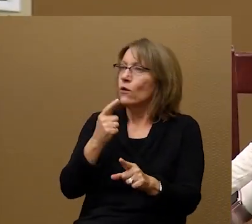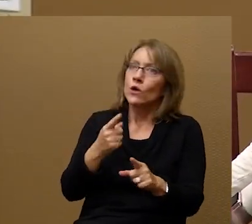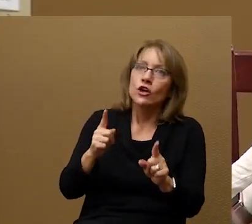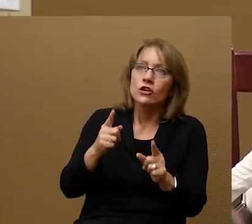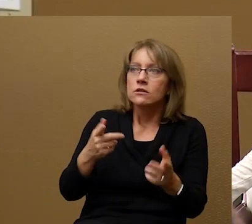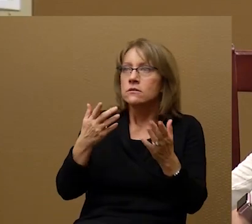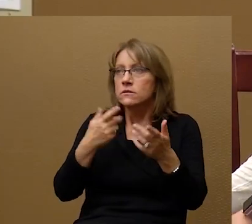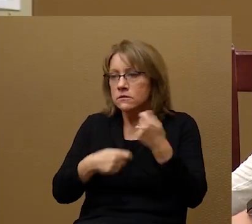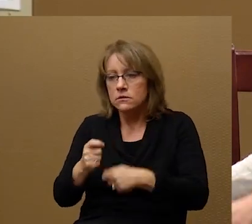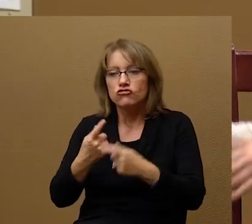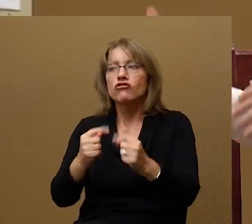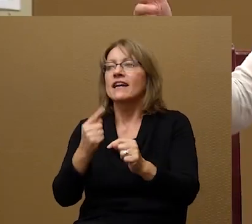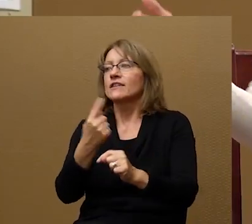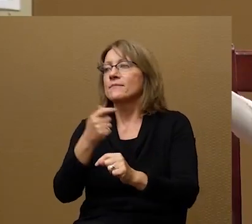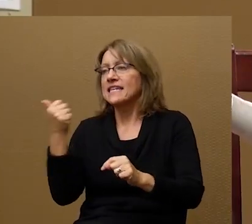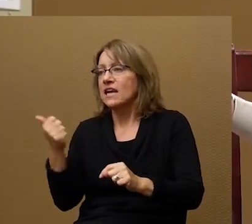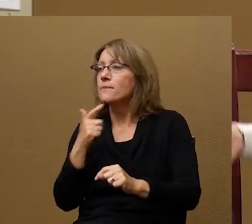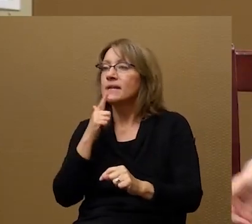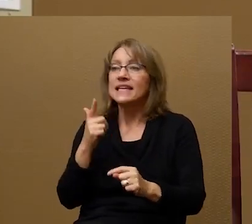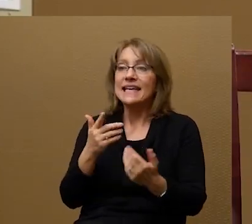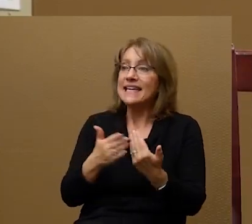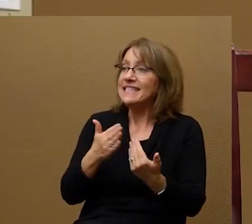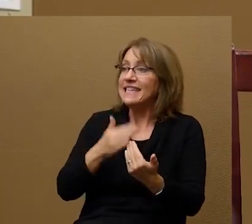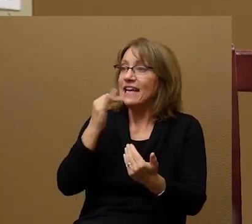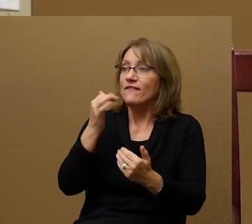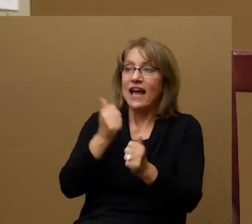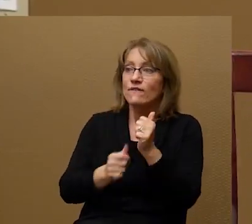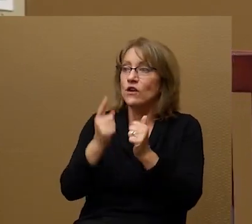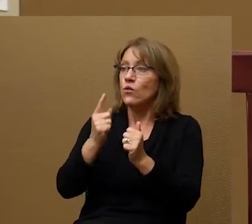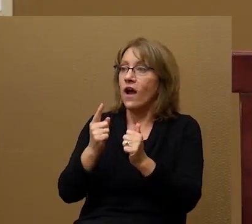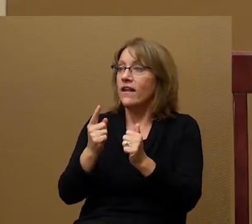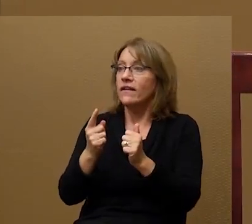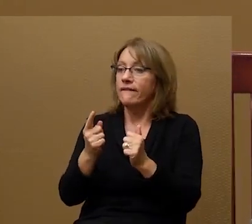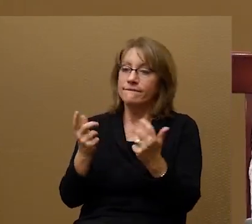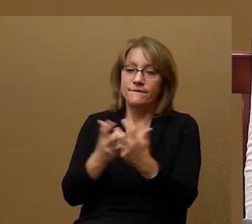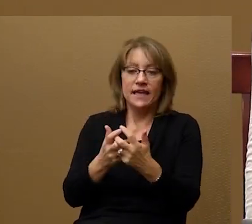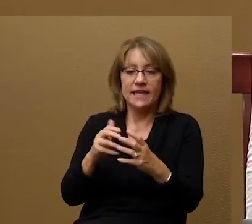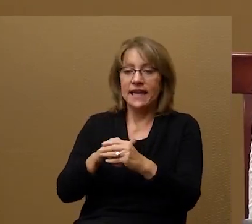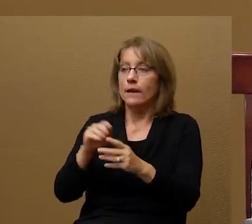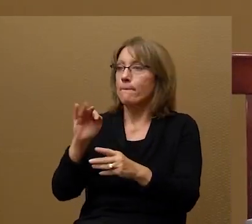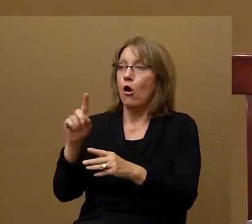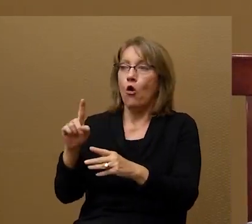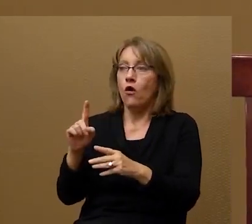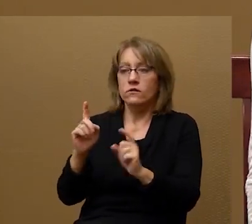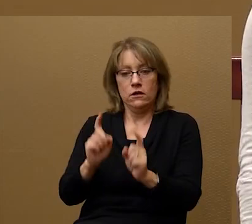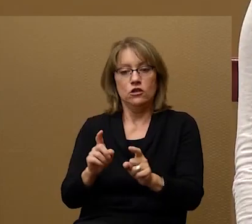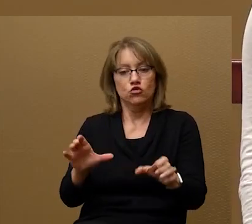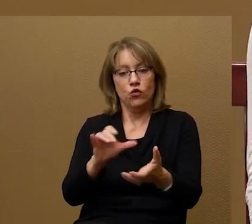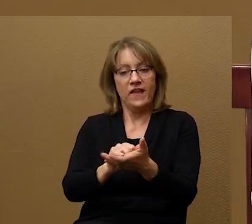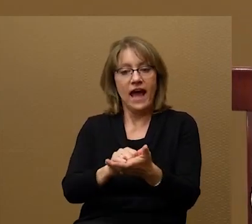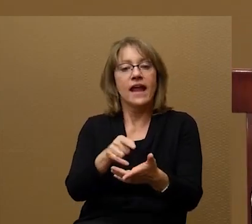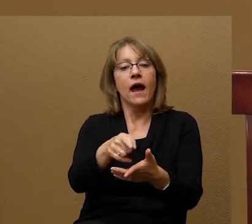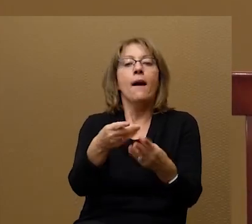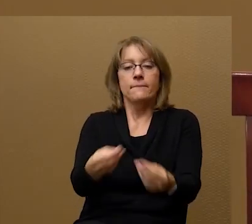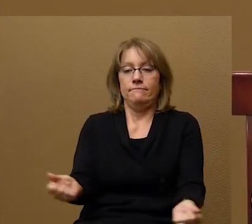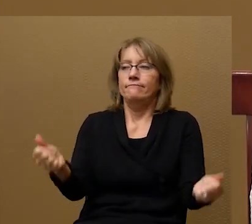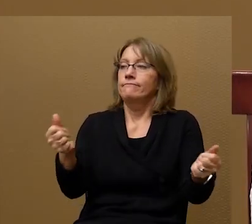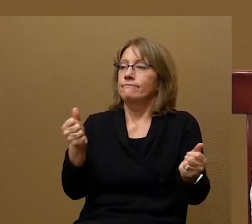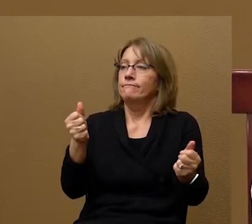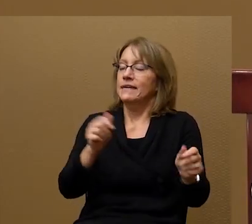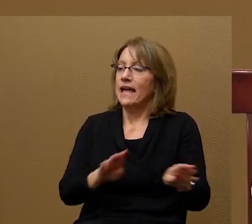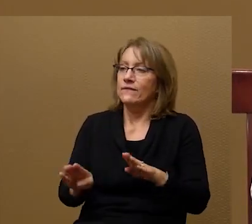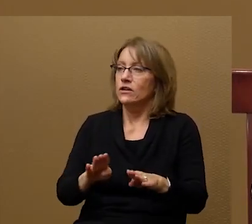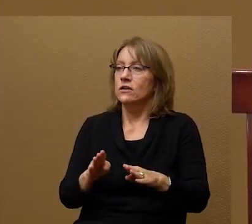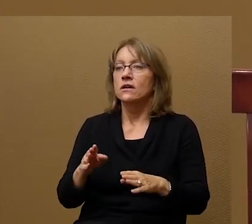would be easy if everybody fit into a mold, but our kids don't. So it's trial and error. You know, things might seem